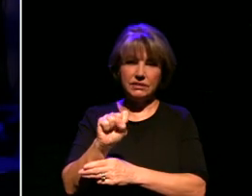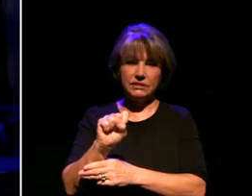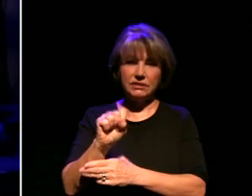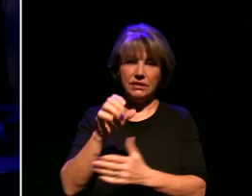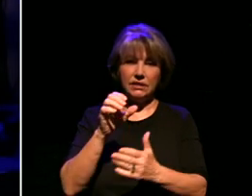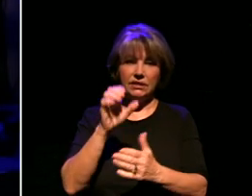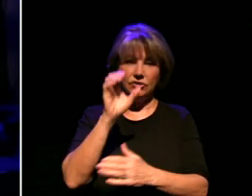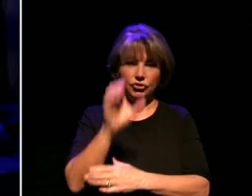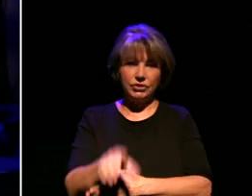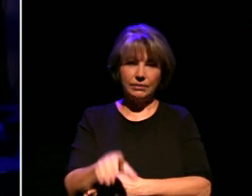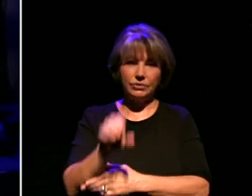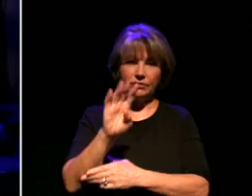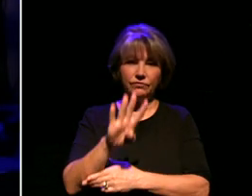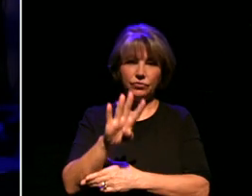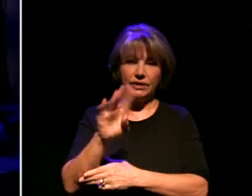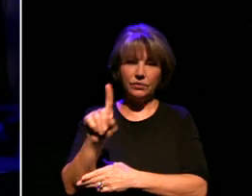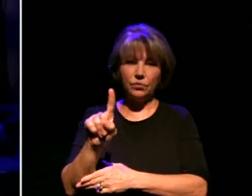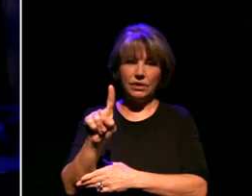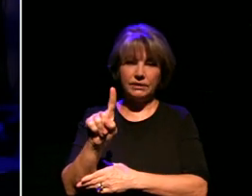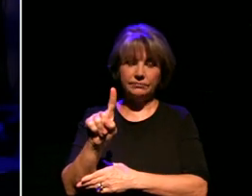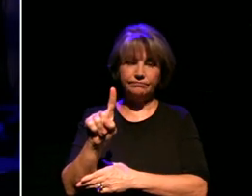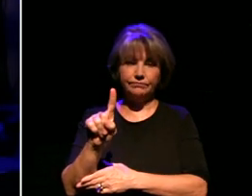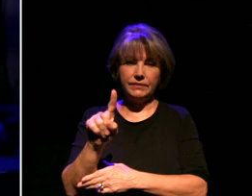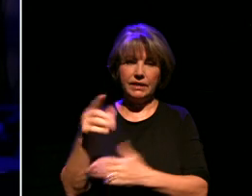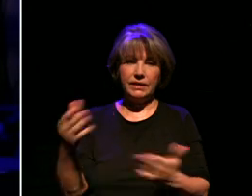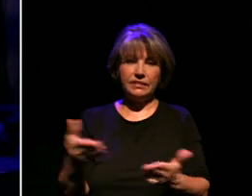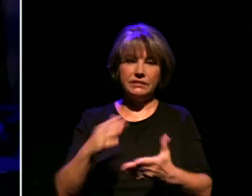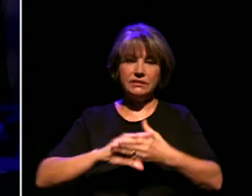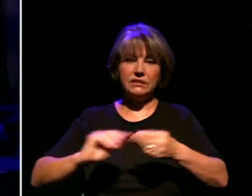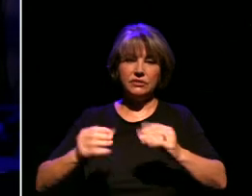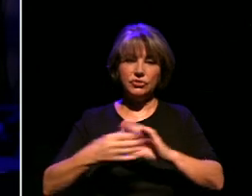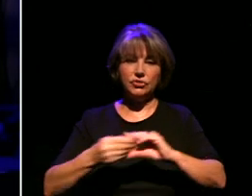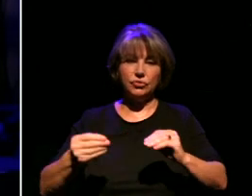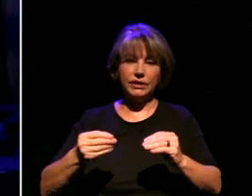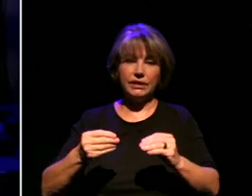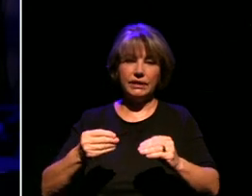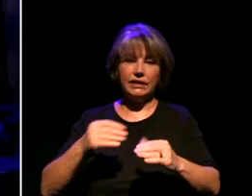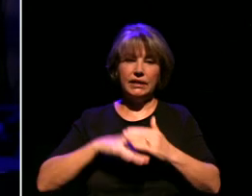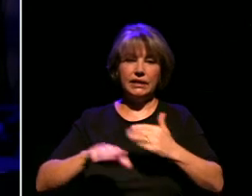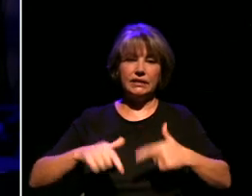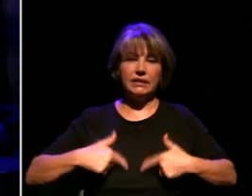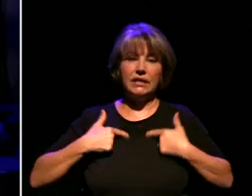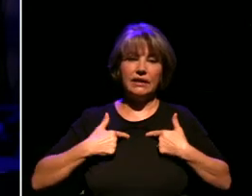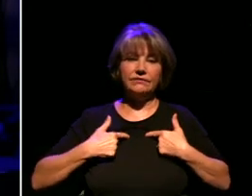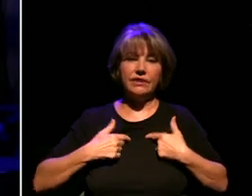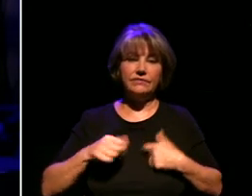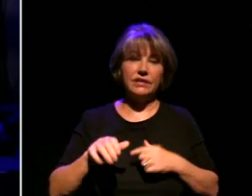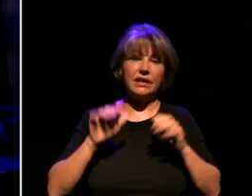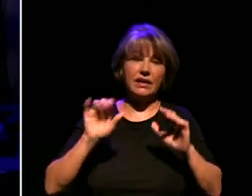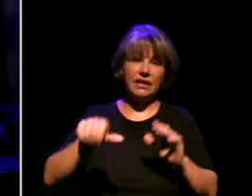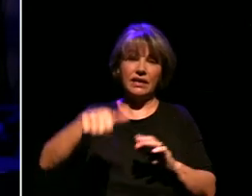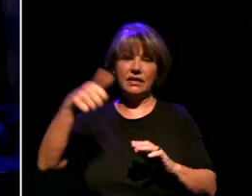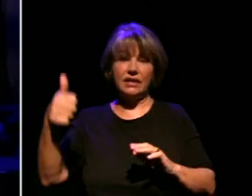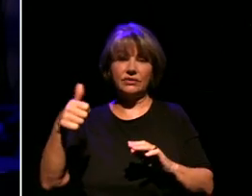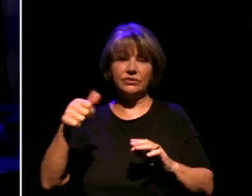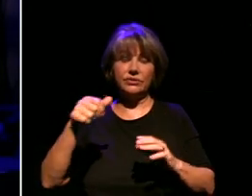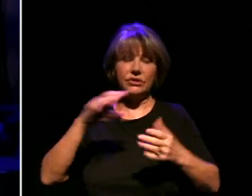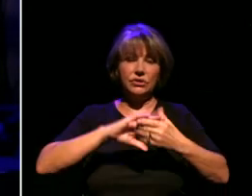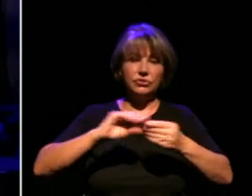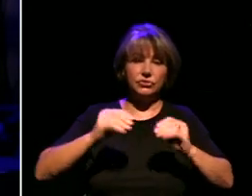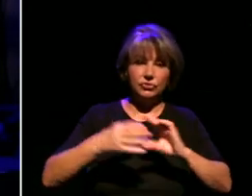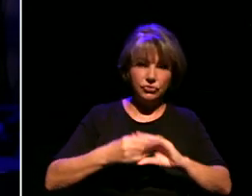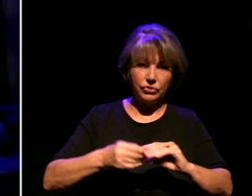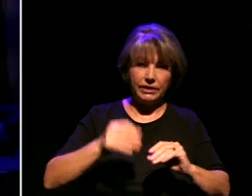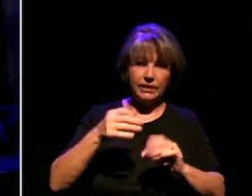41. And this is a story within the life of a greater story in the life of Joseph. And